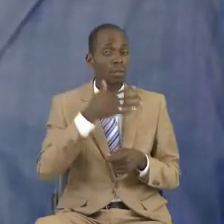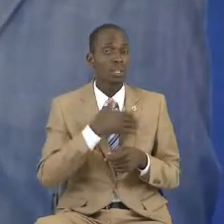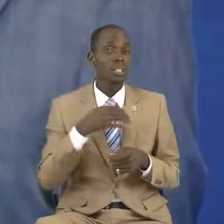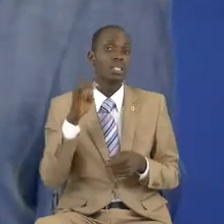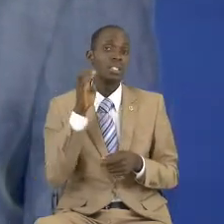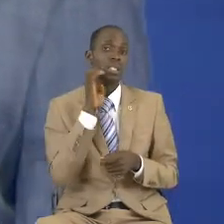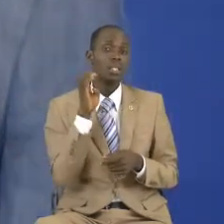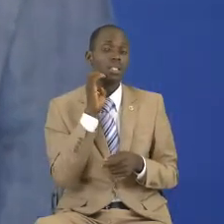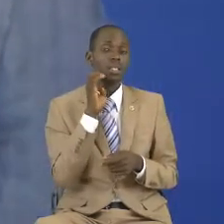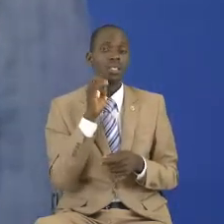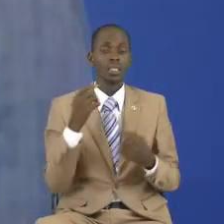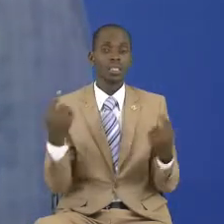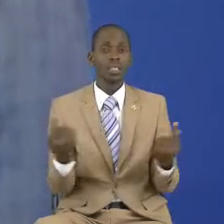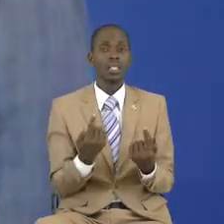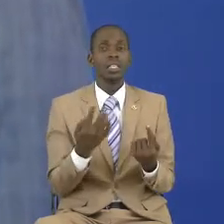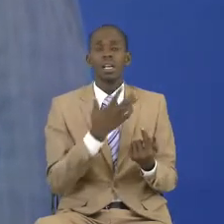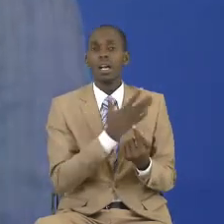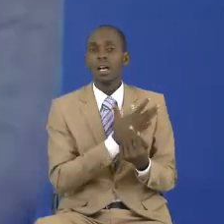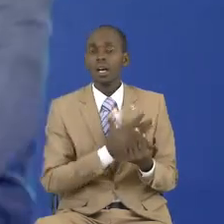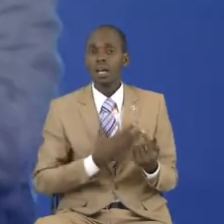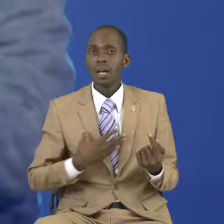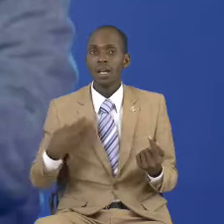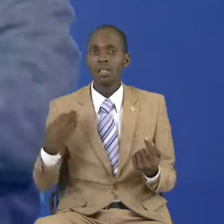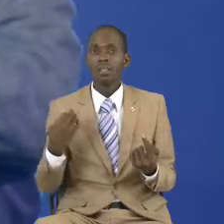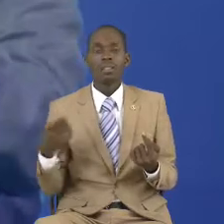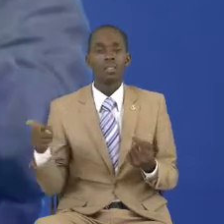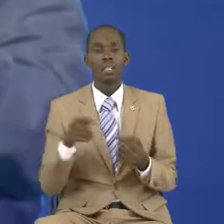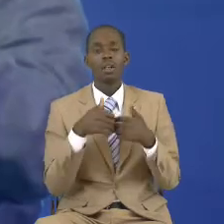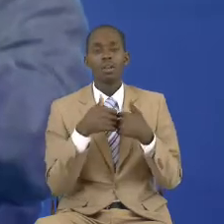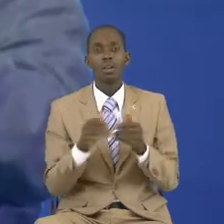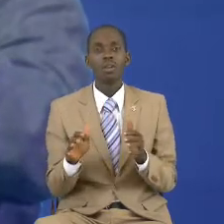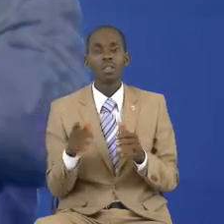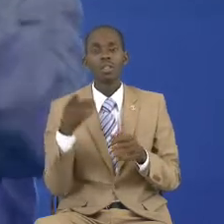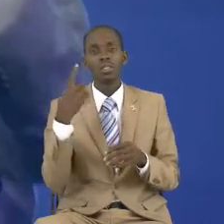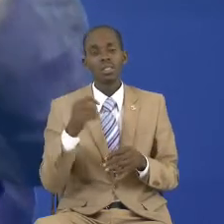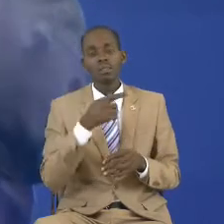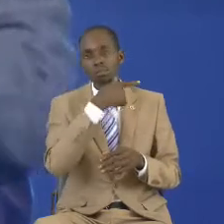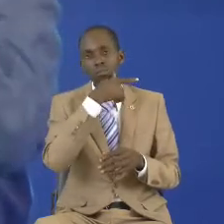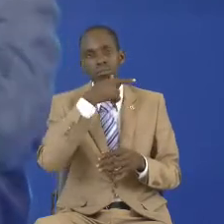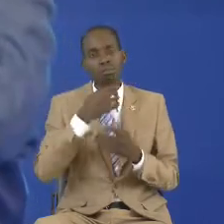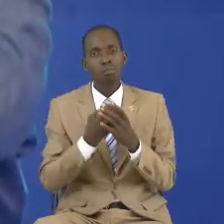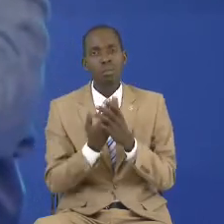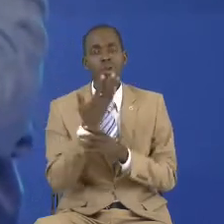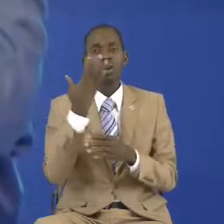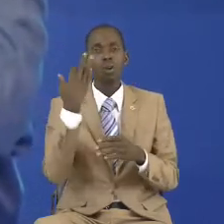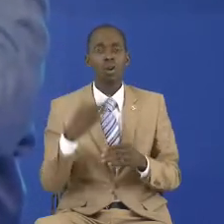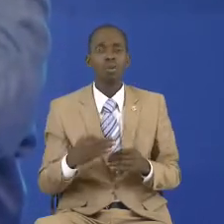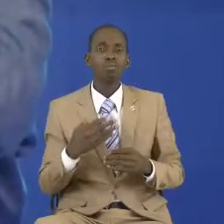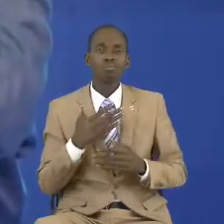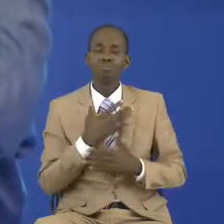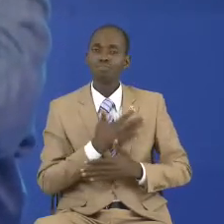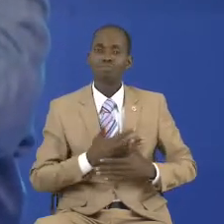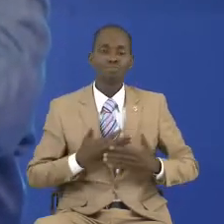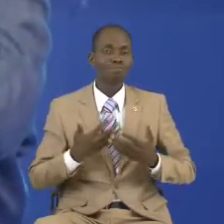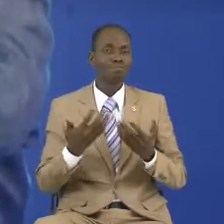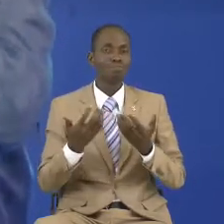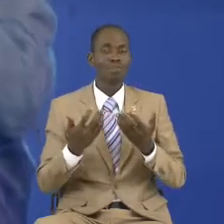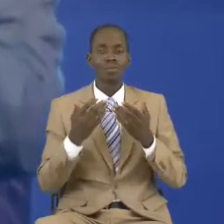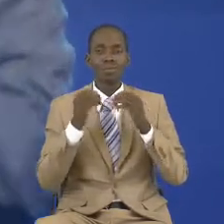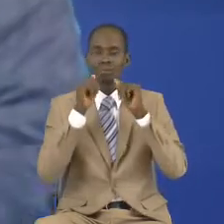they lost the guardian the guardian of pleasure and peace and power and